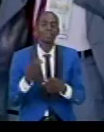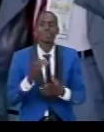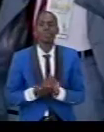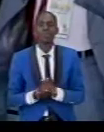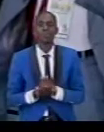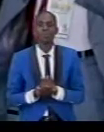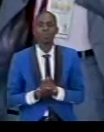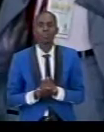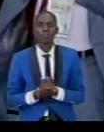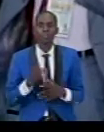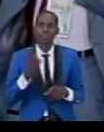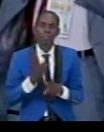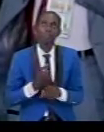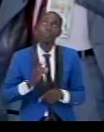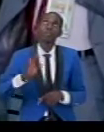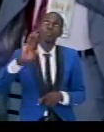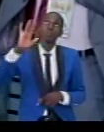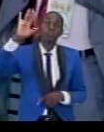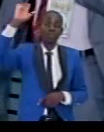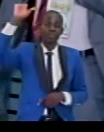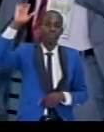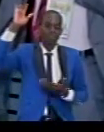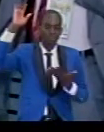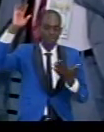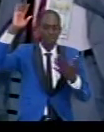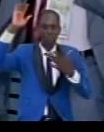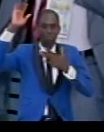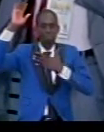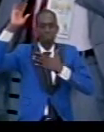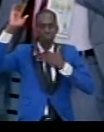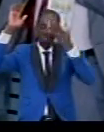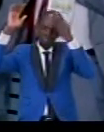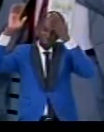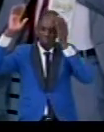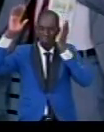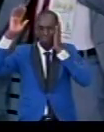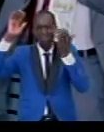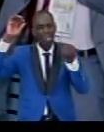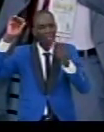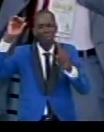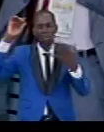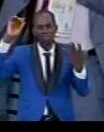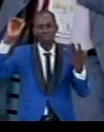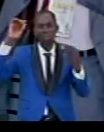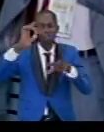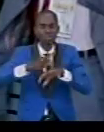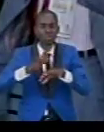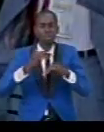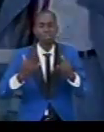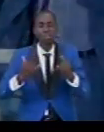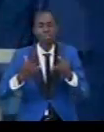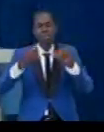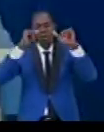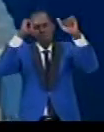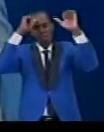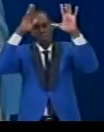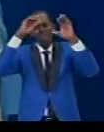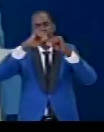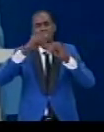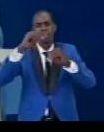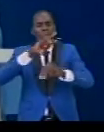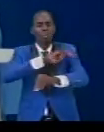Raise up that hand, lay the other hand where you have the challenge. Father, in the mighty name of